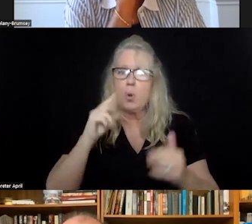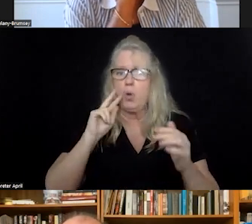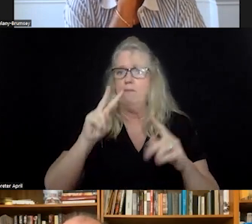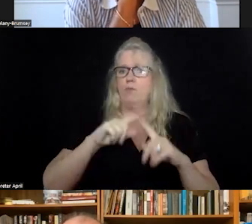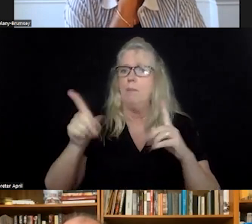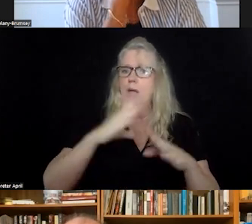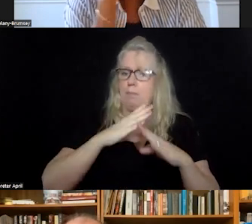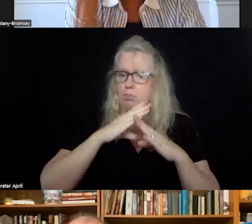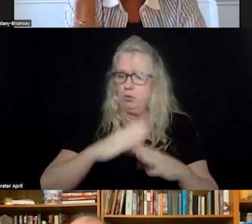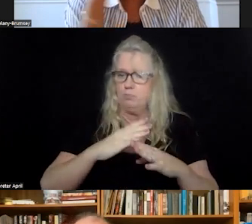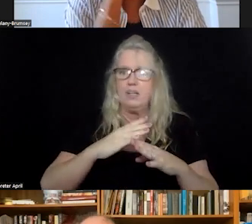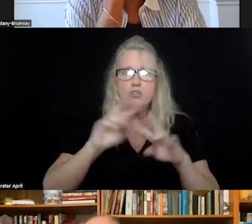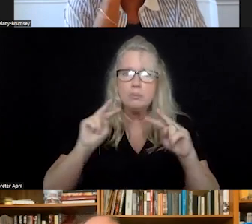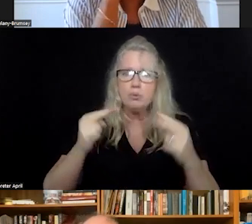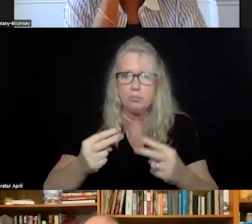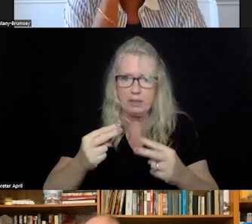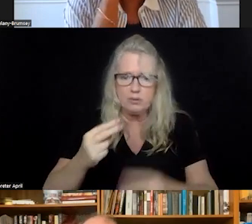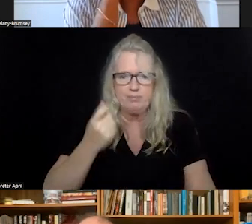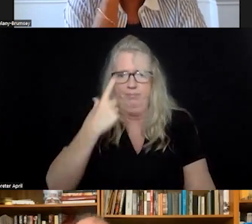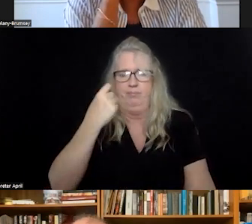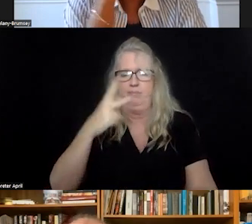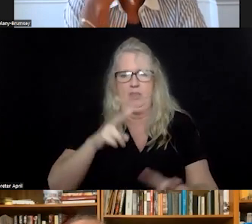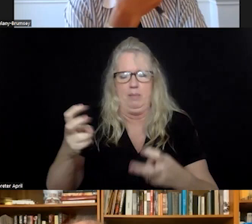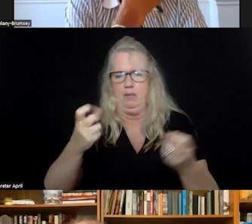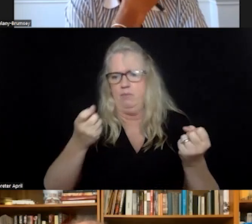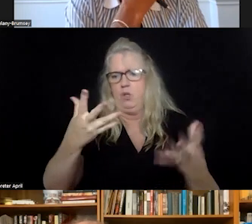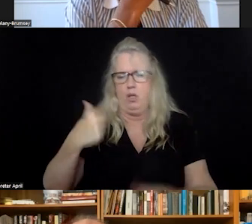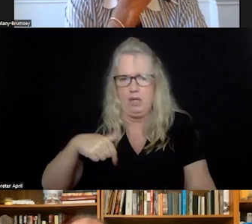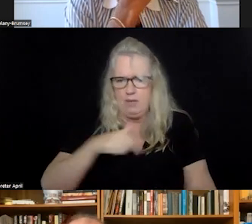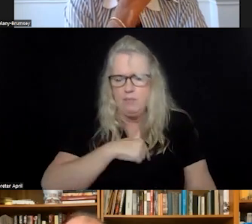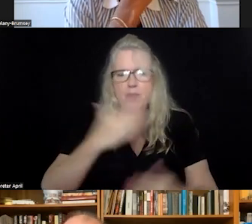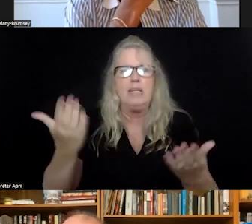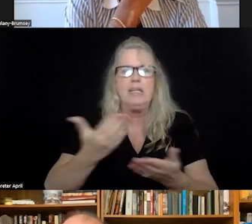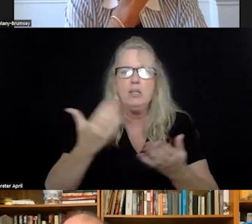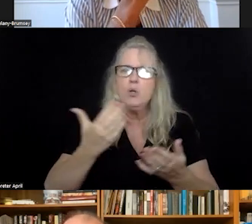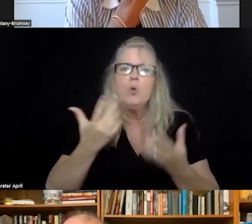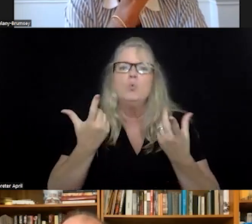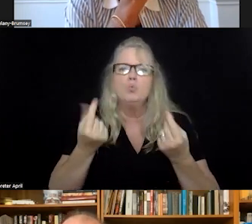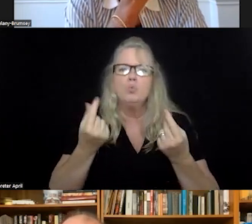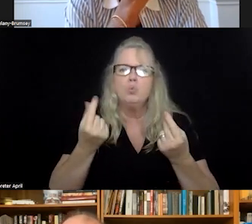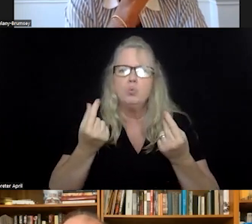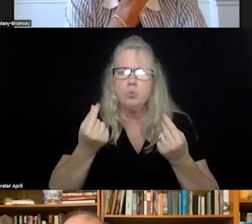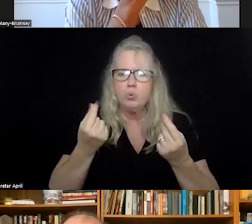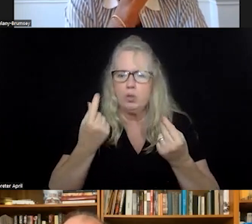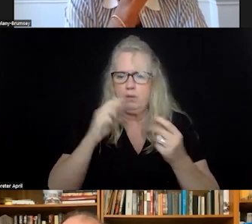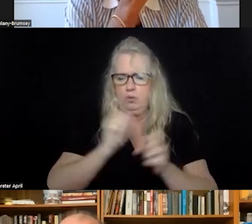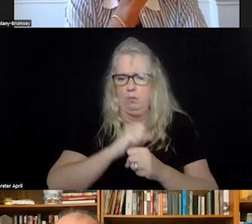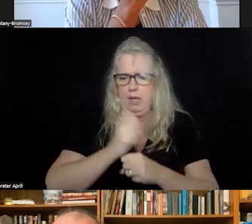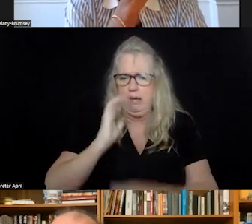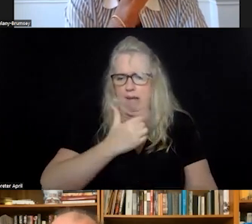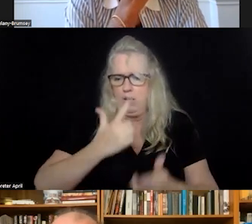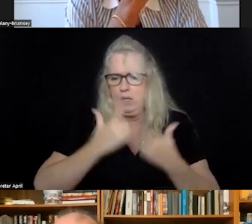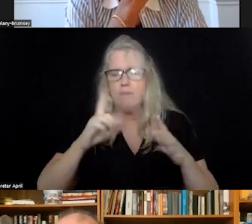prevention standpoint, and this is the issue for all of us on the call, what can we do to make the lives of our